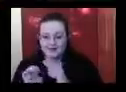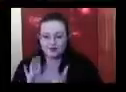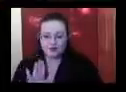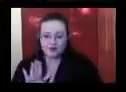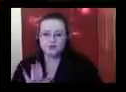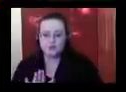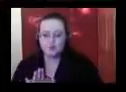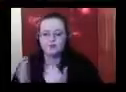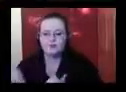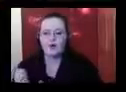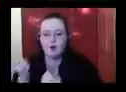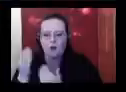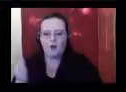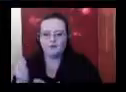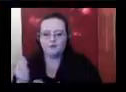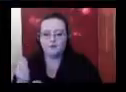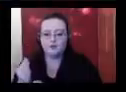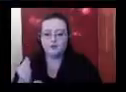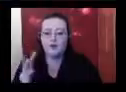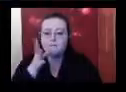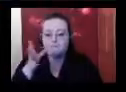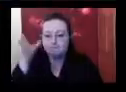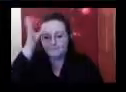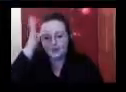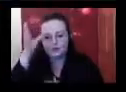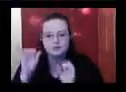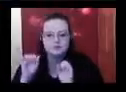open to parents to sign up for the school